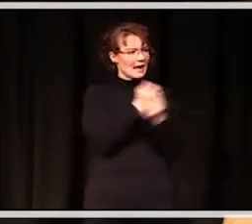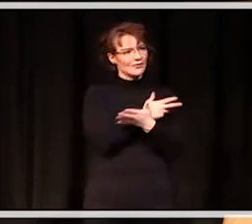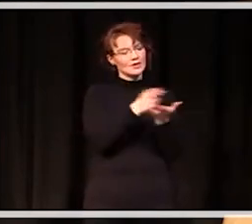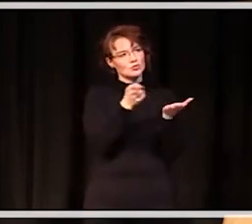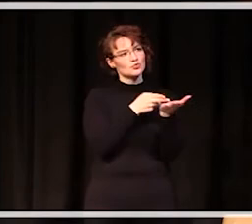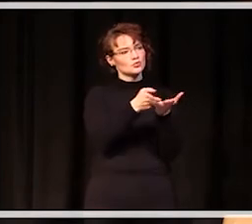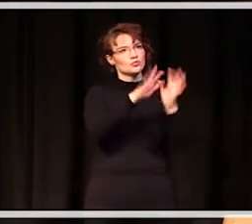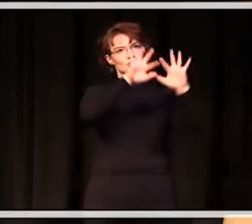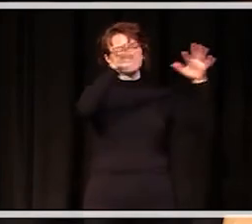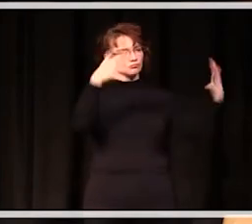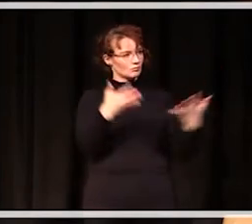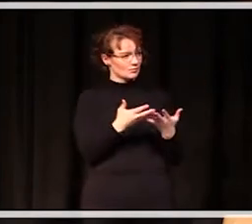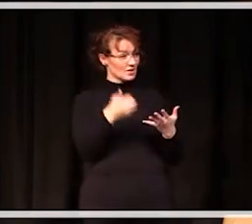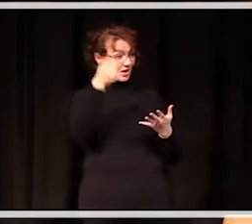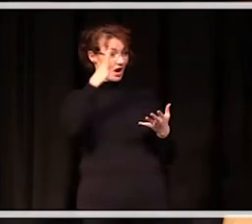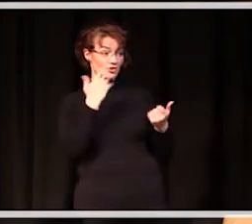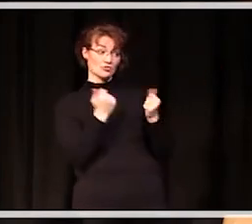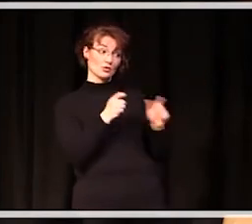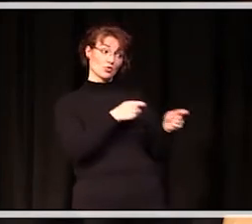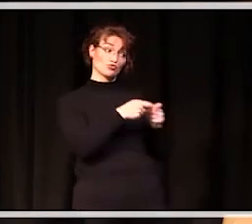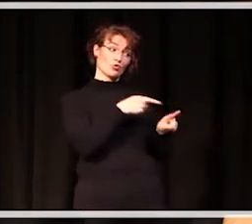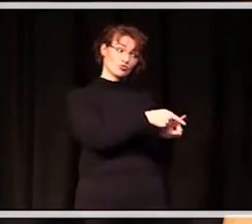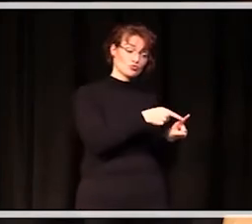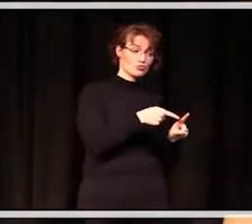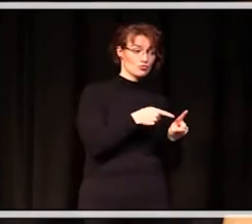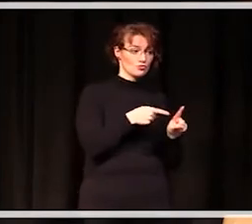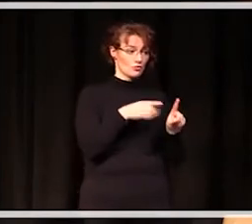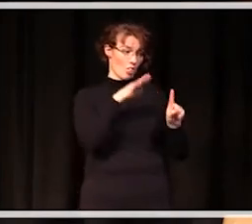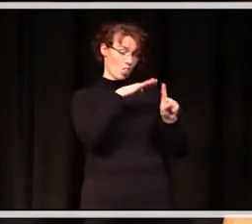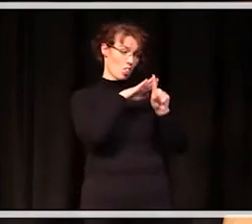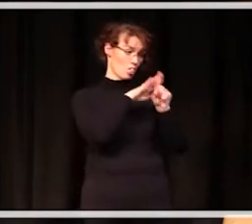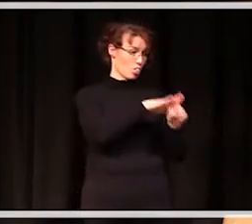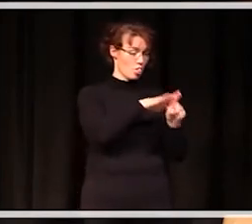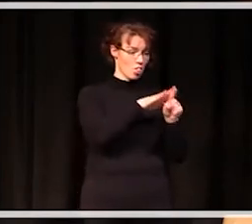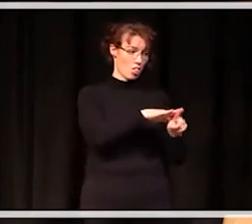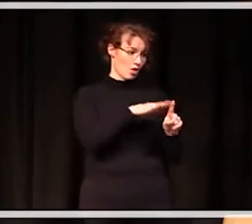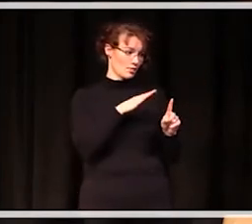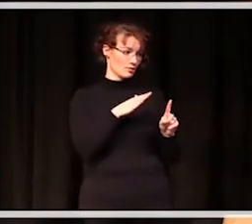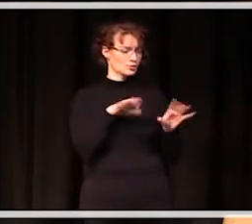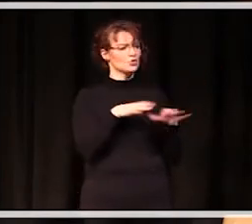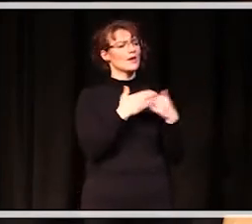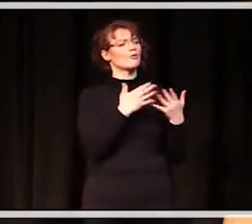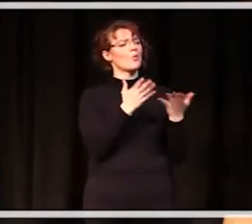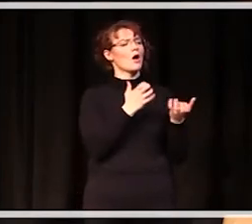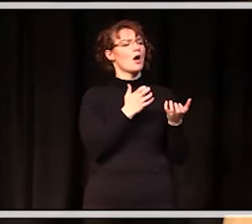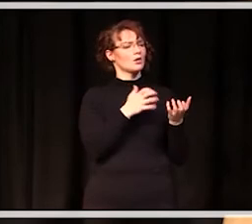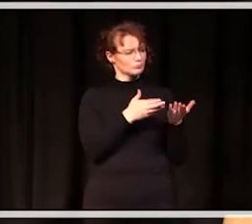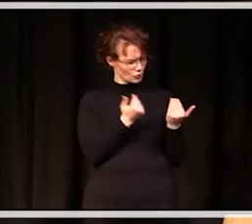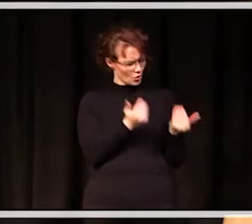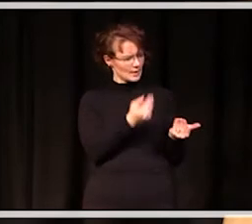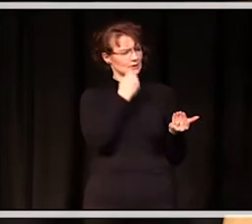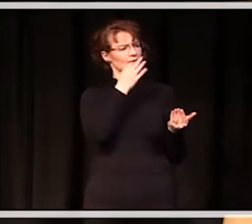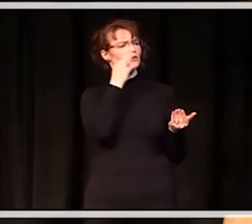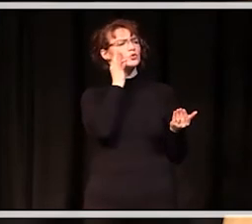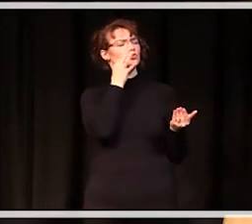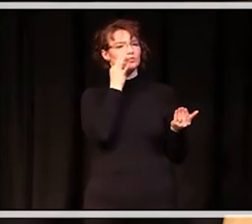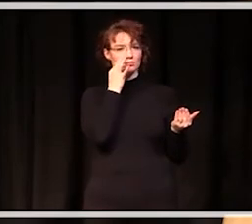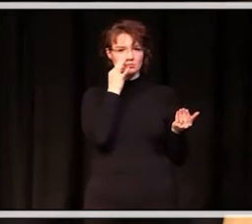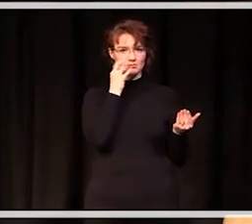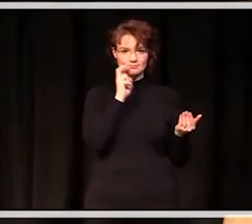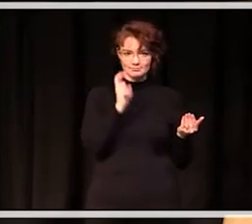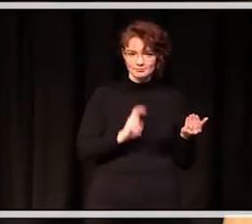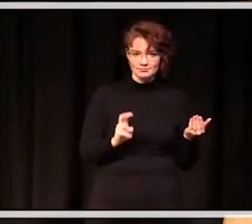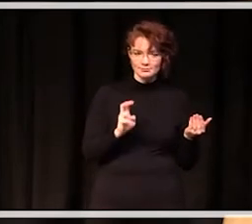He's trying to control you, and He's putting His grit on you. And man, do what you please. Take the fruit. It's the